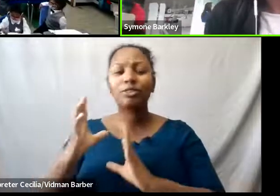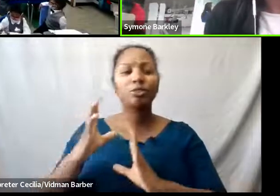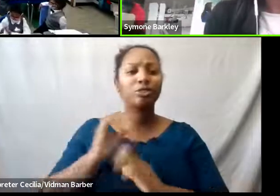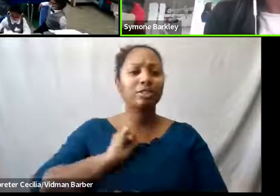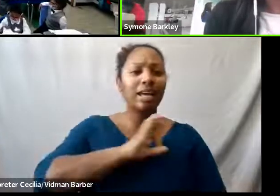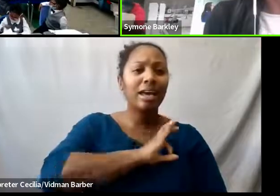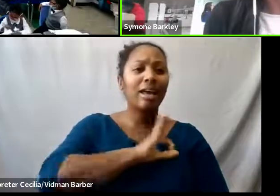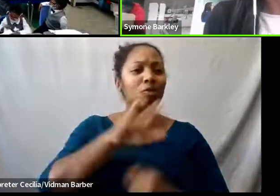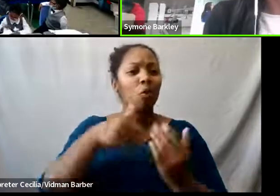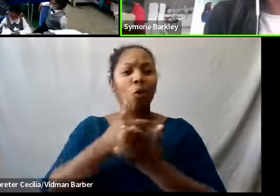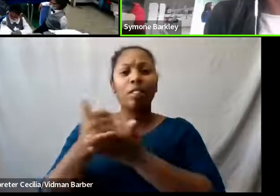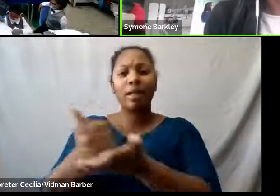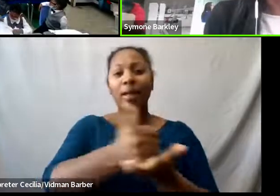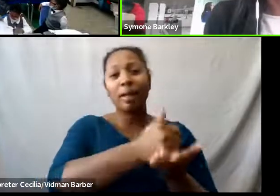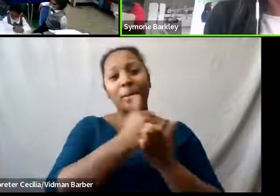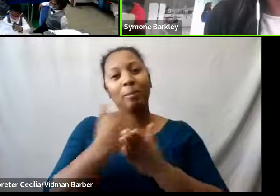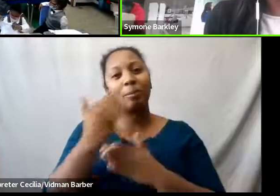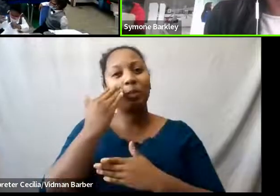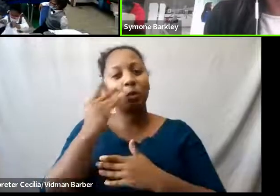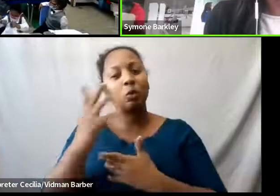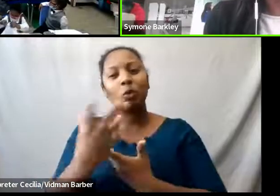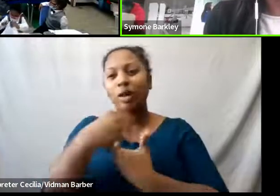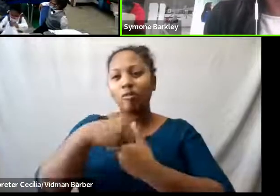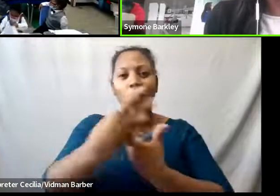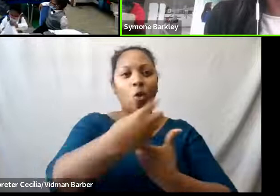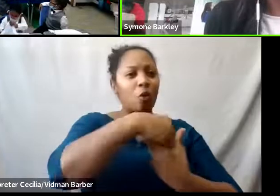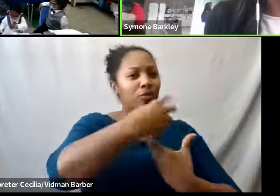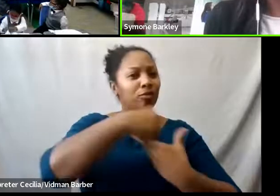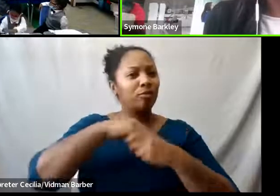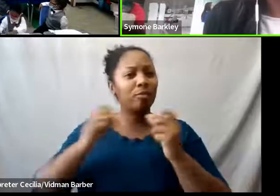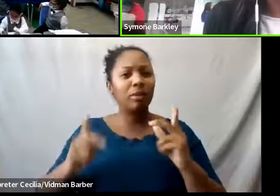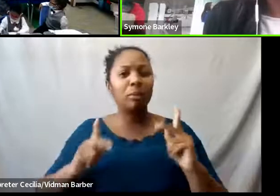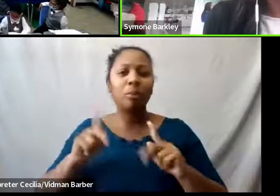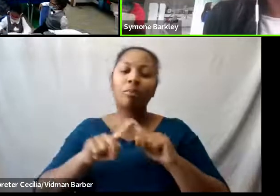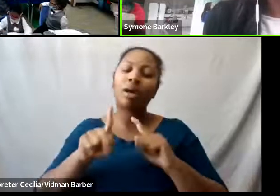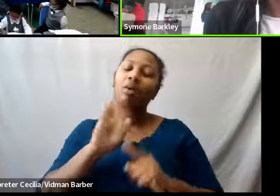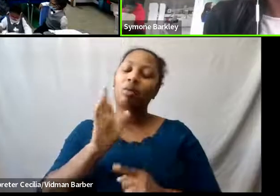it. This is a little bit involved, but it is a nice end product for sure.